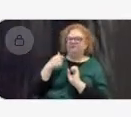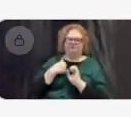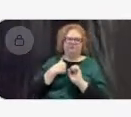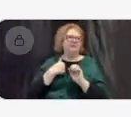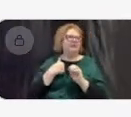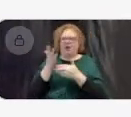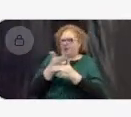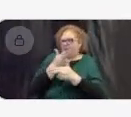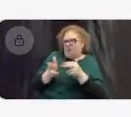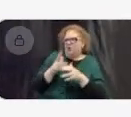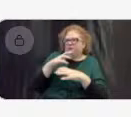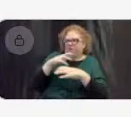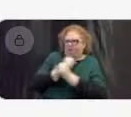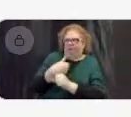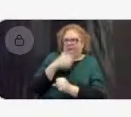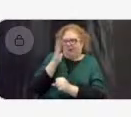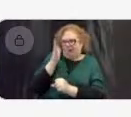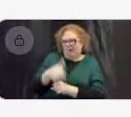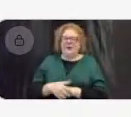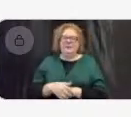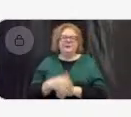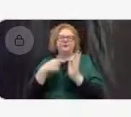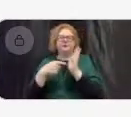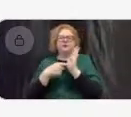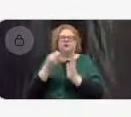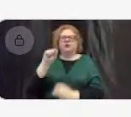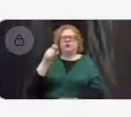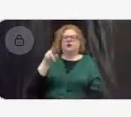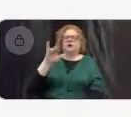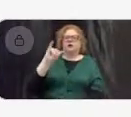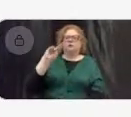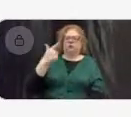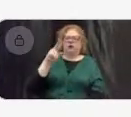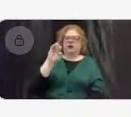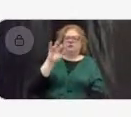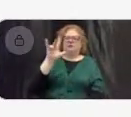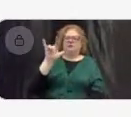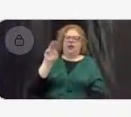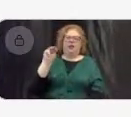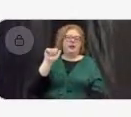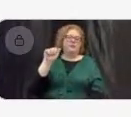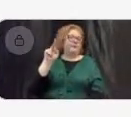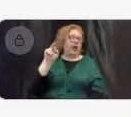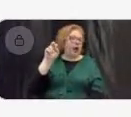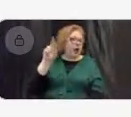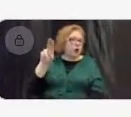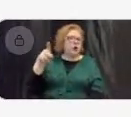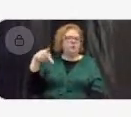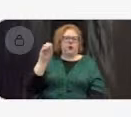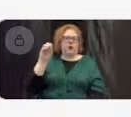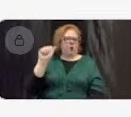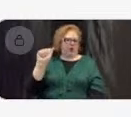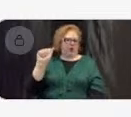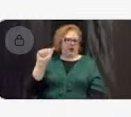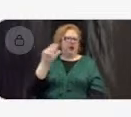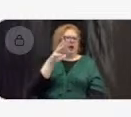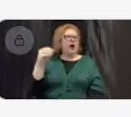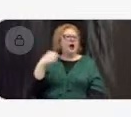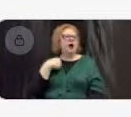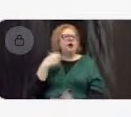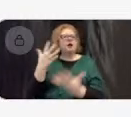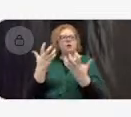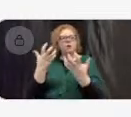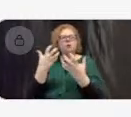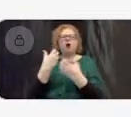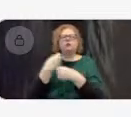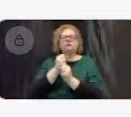brief. I represent the Spring Valley Manor POA, and I would like to make sure that, as they were saying about get